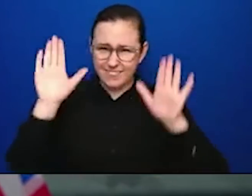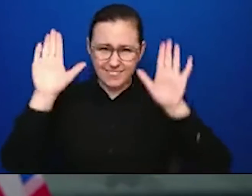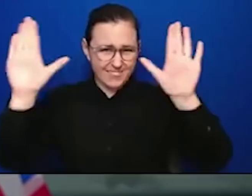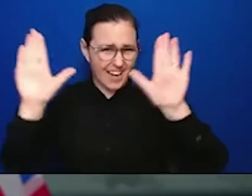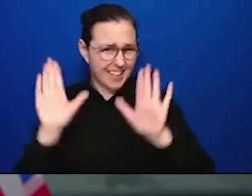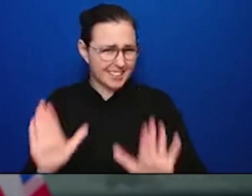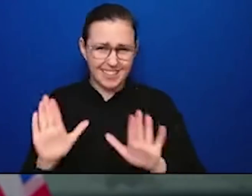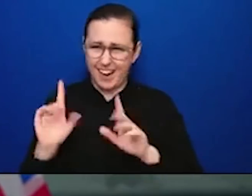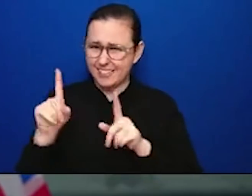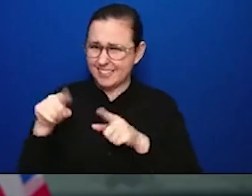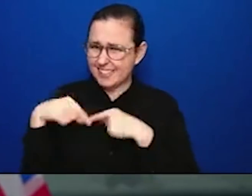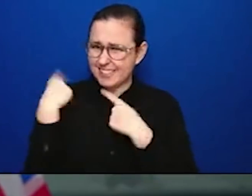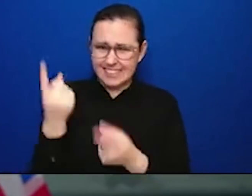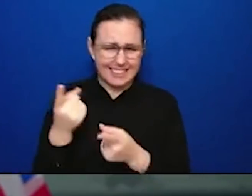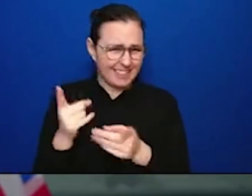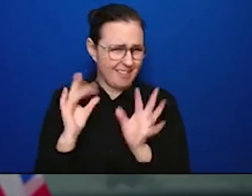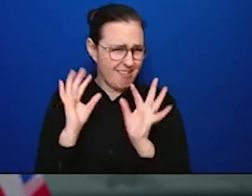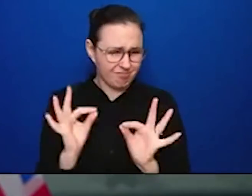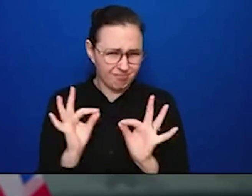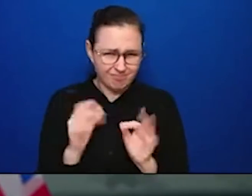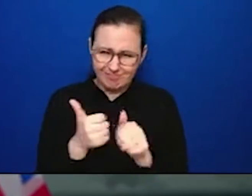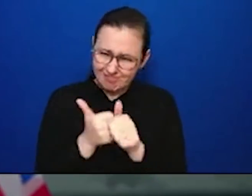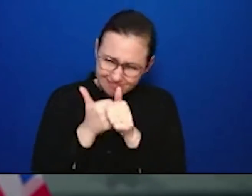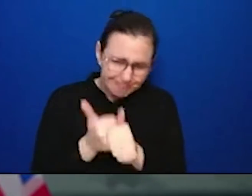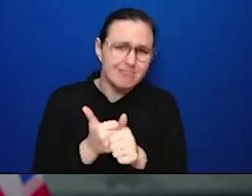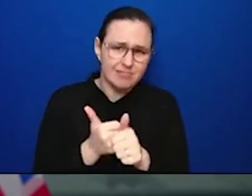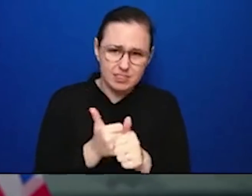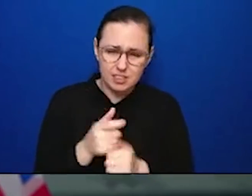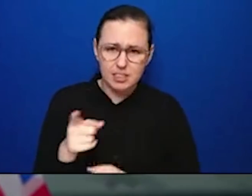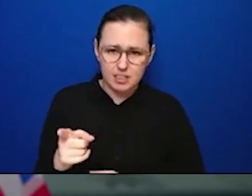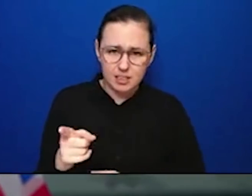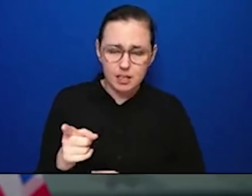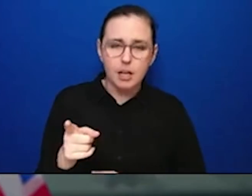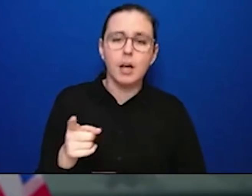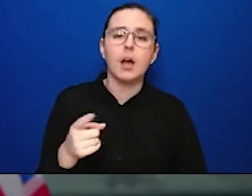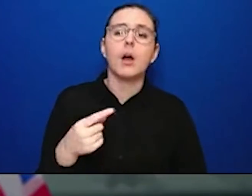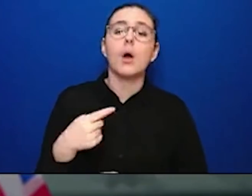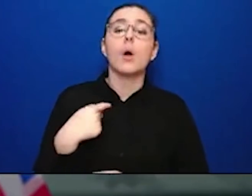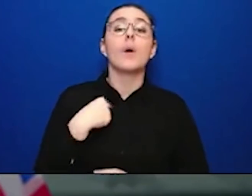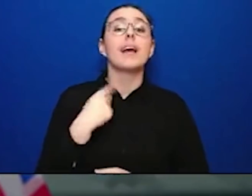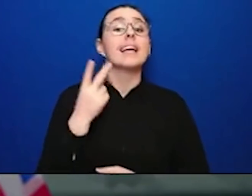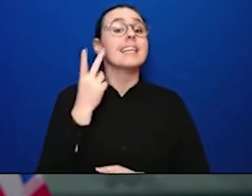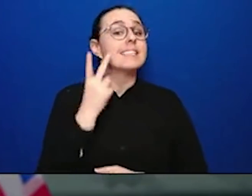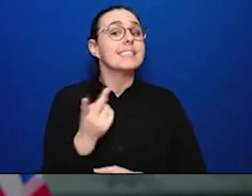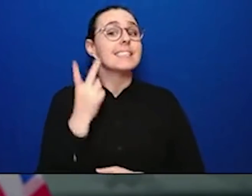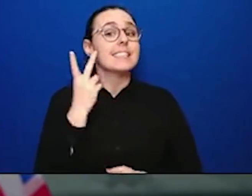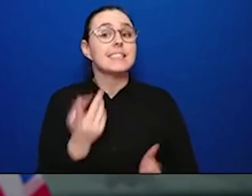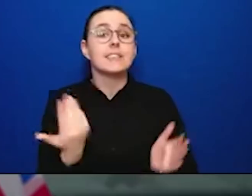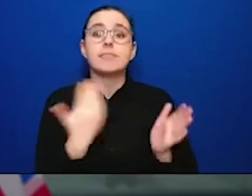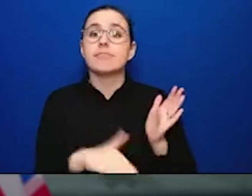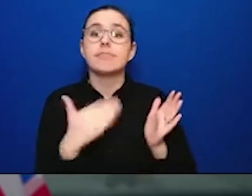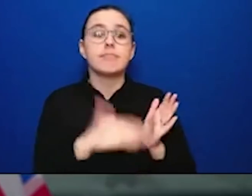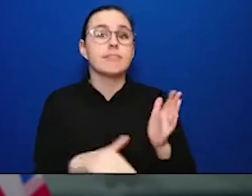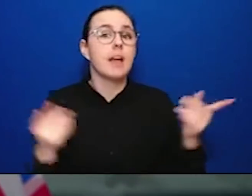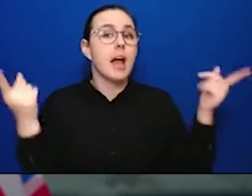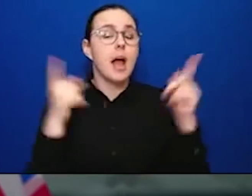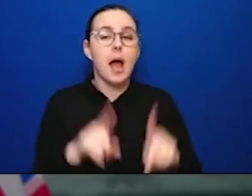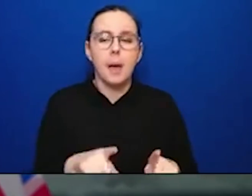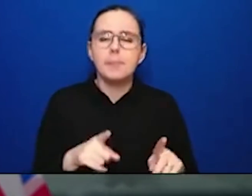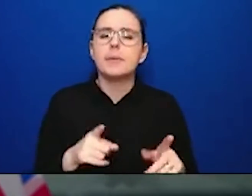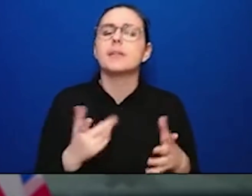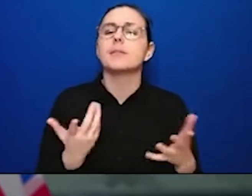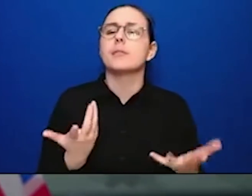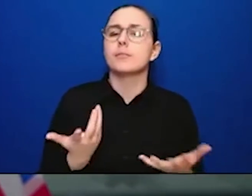this repeatedly, that the type of activities that happen in fitness centers and gyms, in some of these